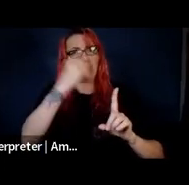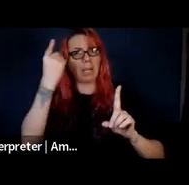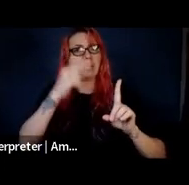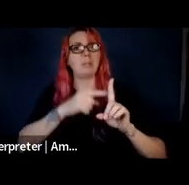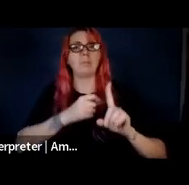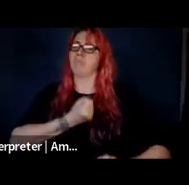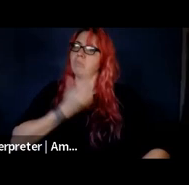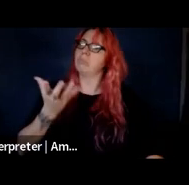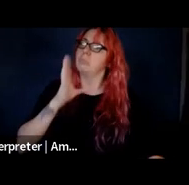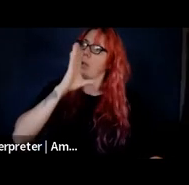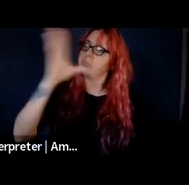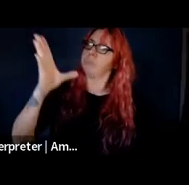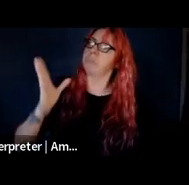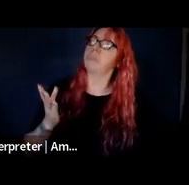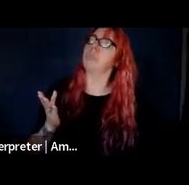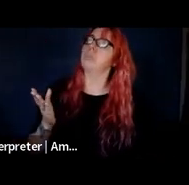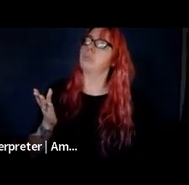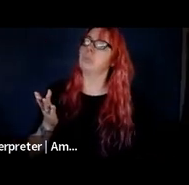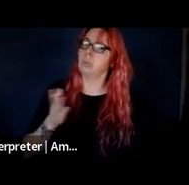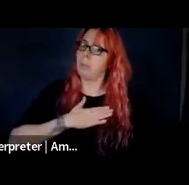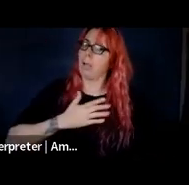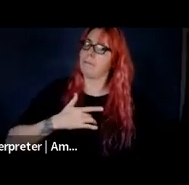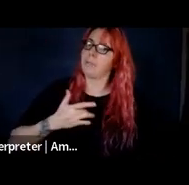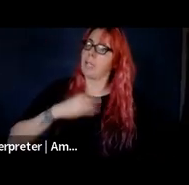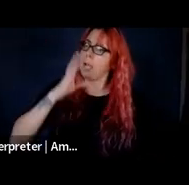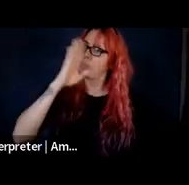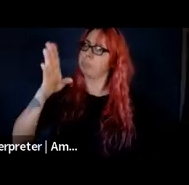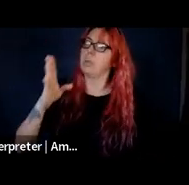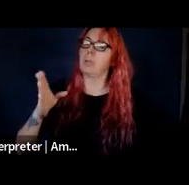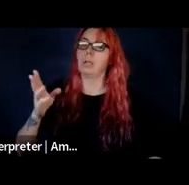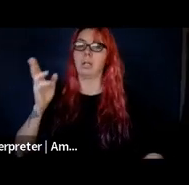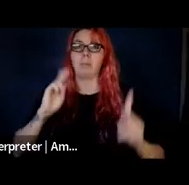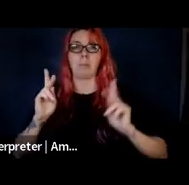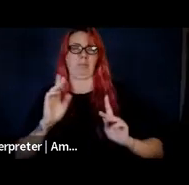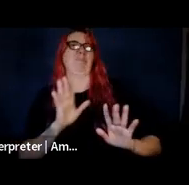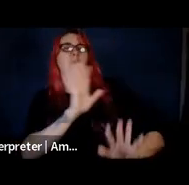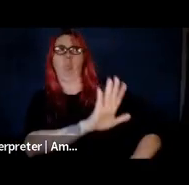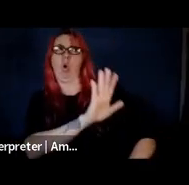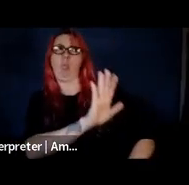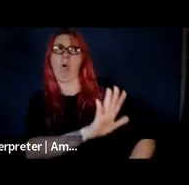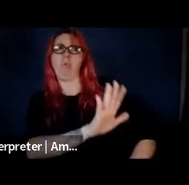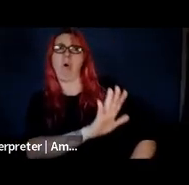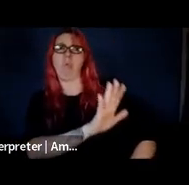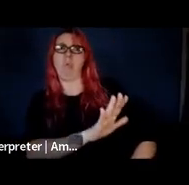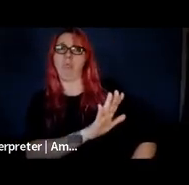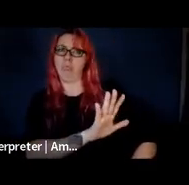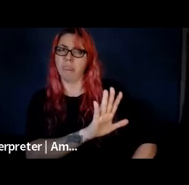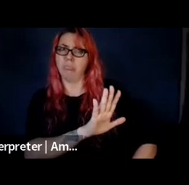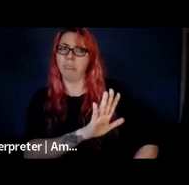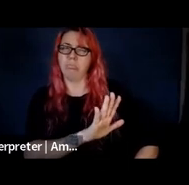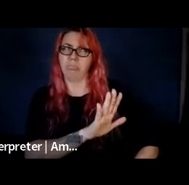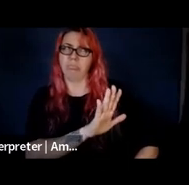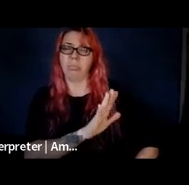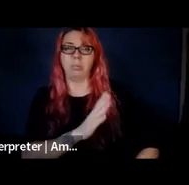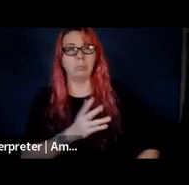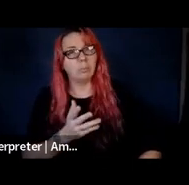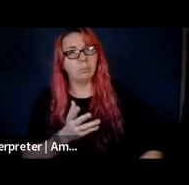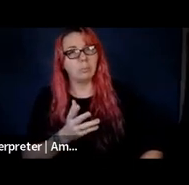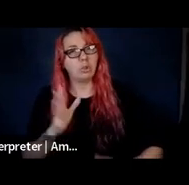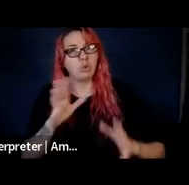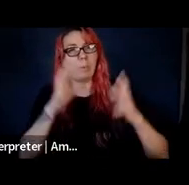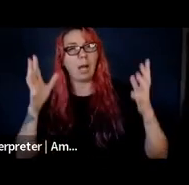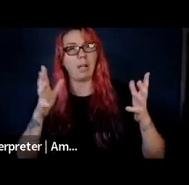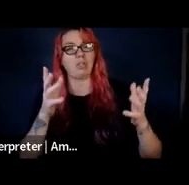about something, then that gets read and codified in particular ways. The ways in which, I think of young kids who wear